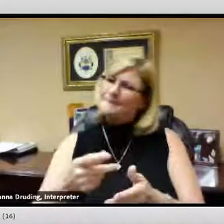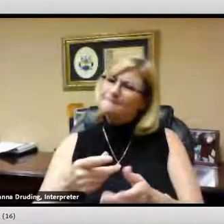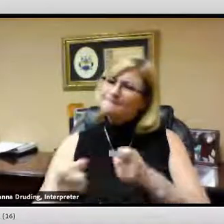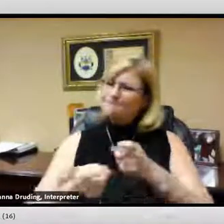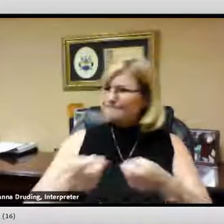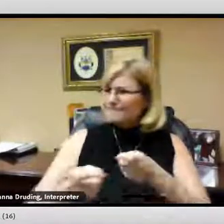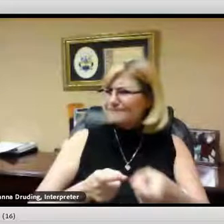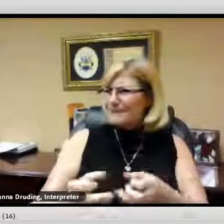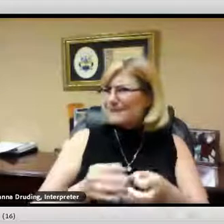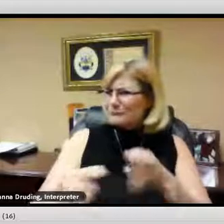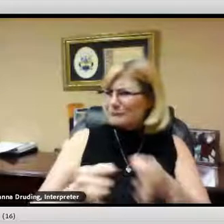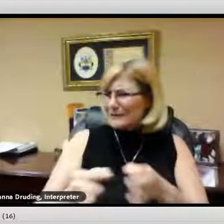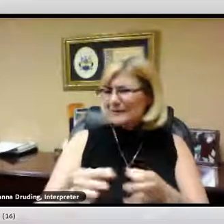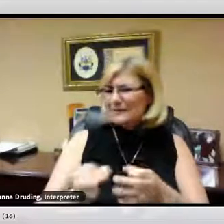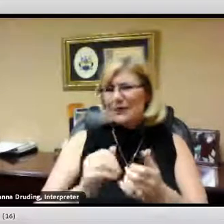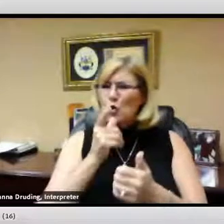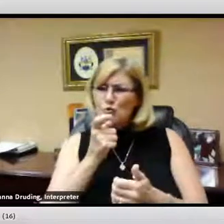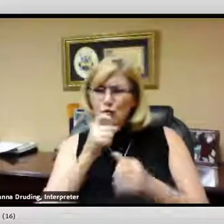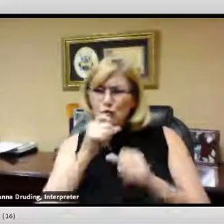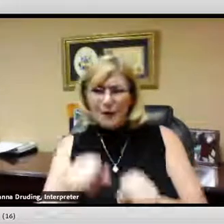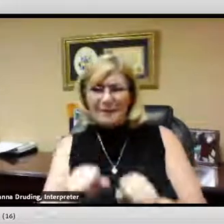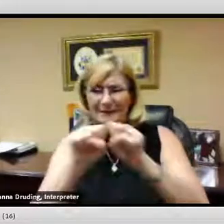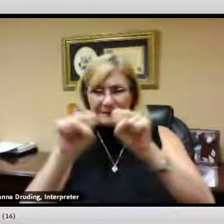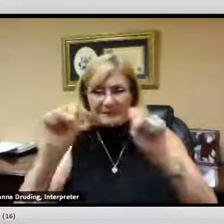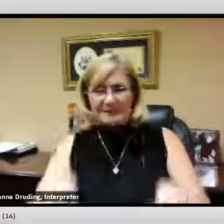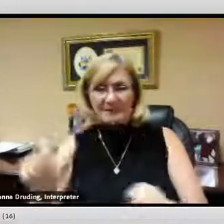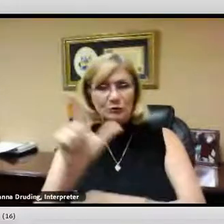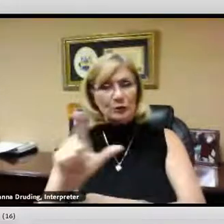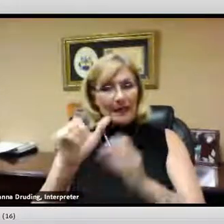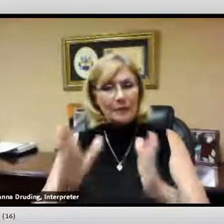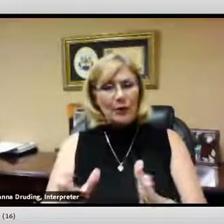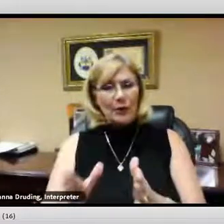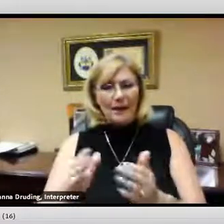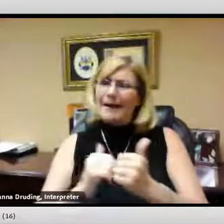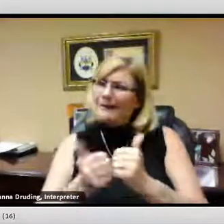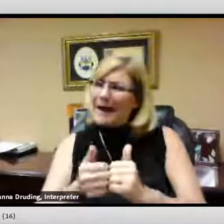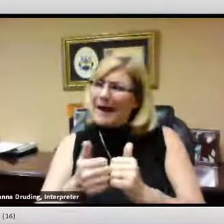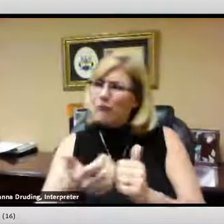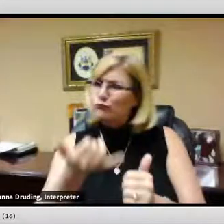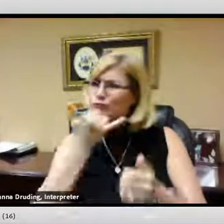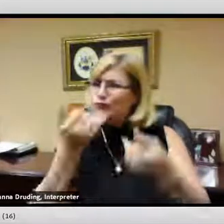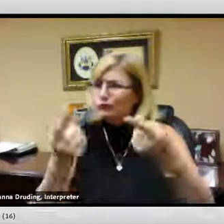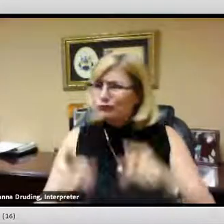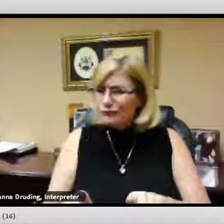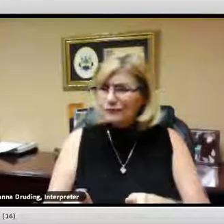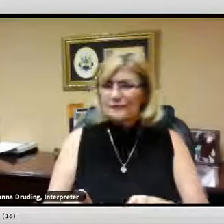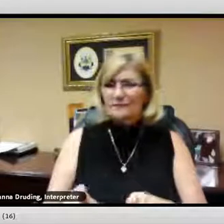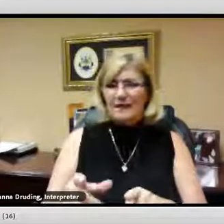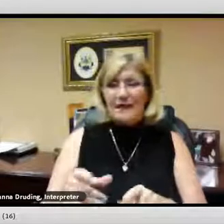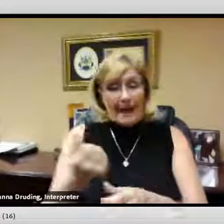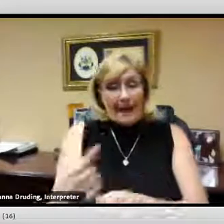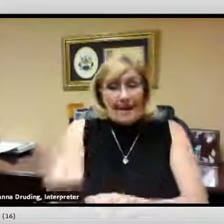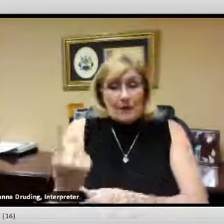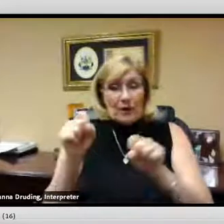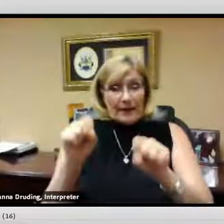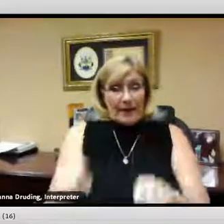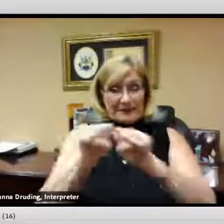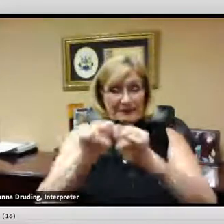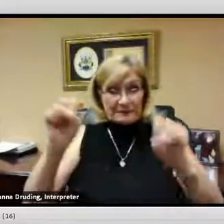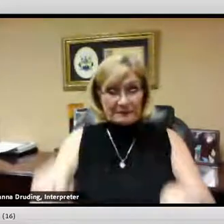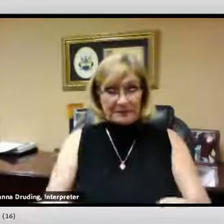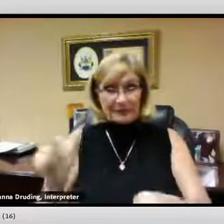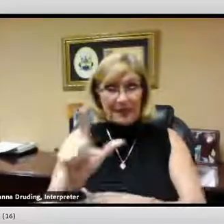can be a systems librarian and how you can become one accidentally. Basically, anyone can be a systems librarian. Any